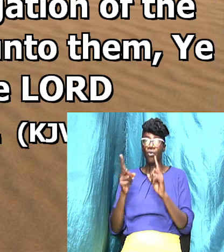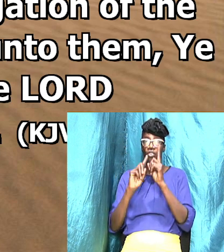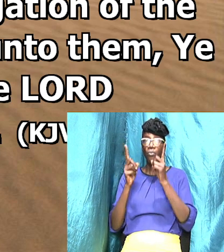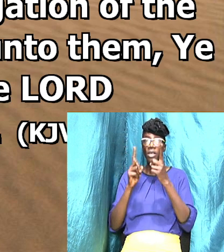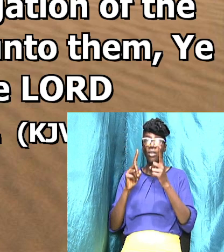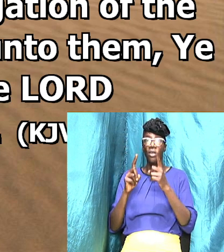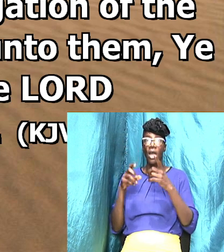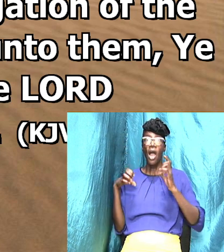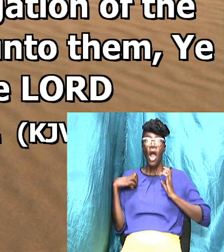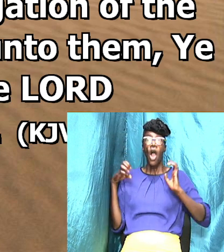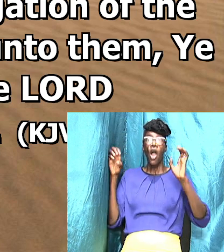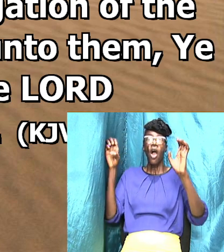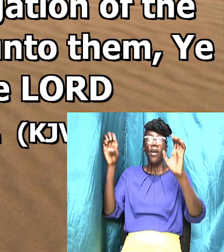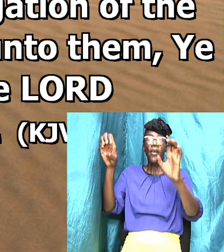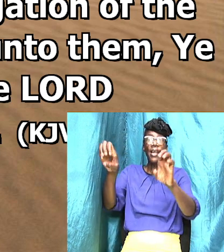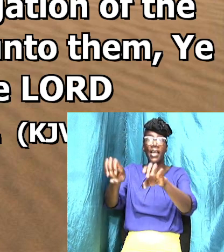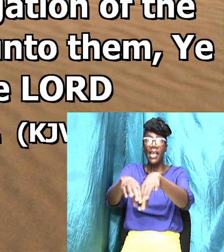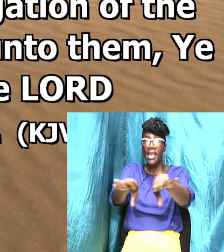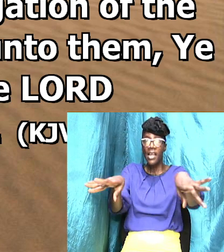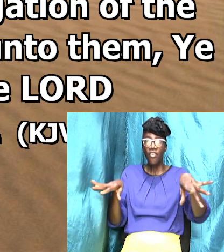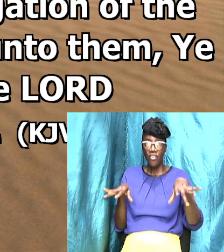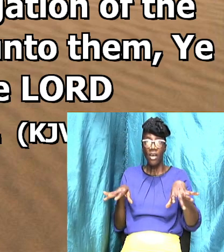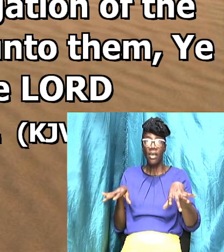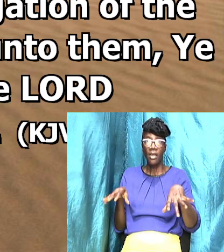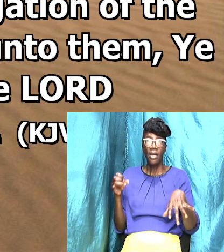and say unto them,